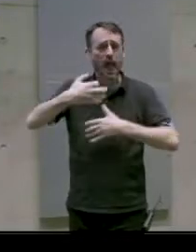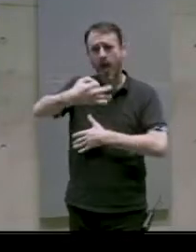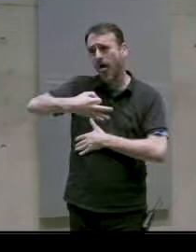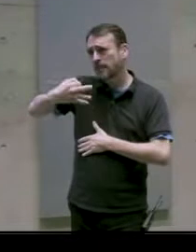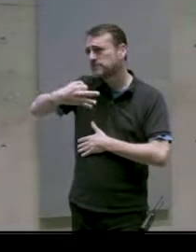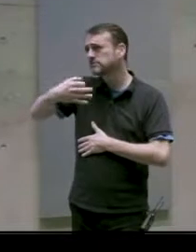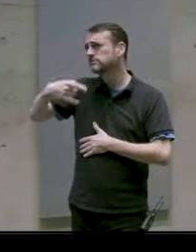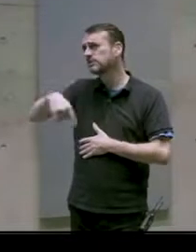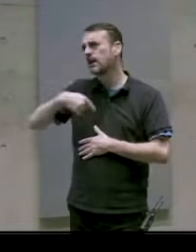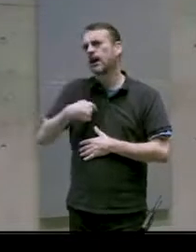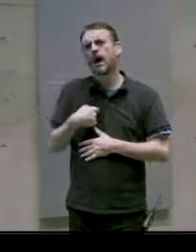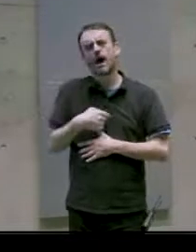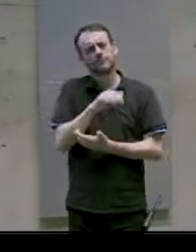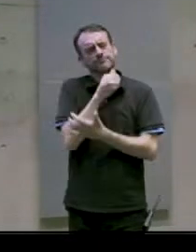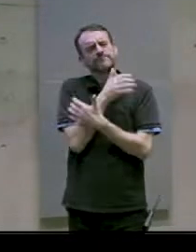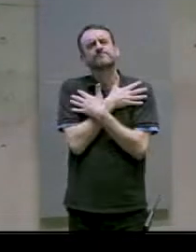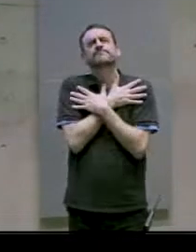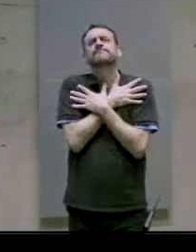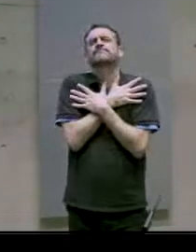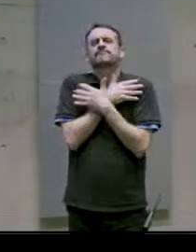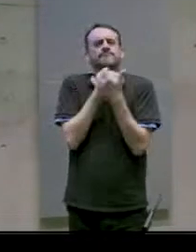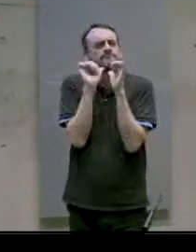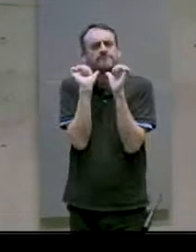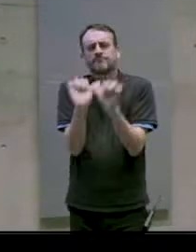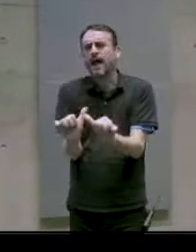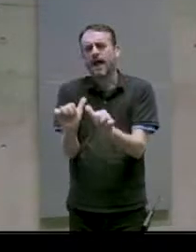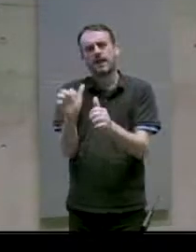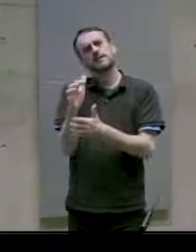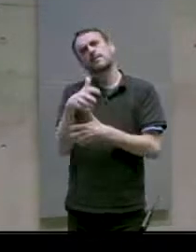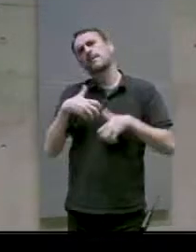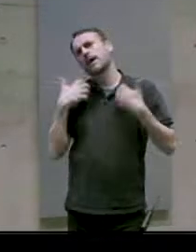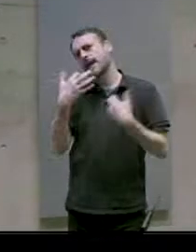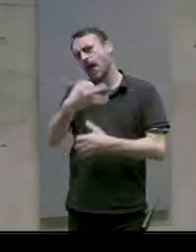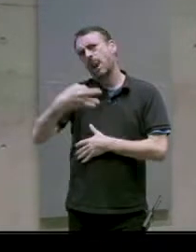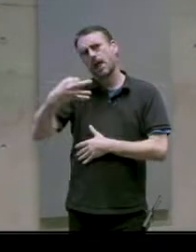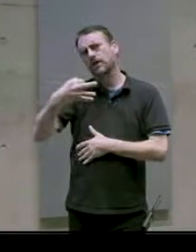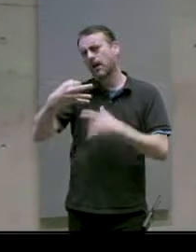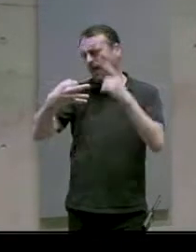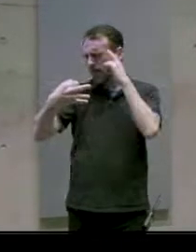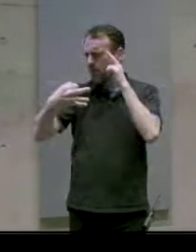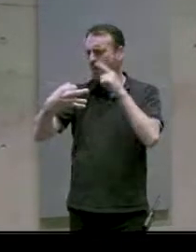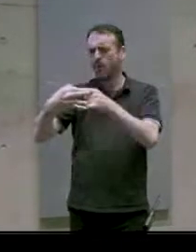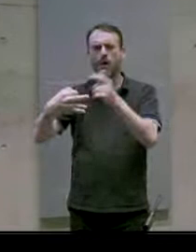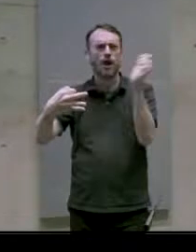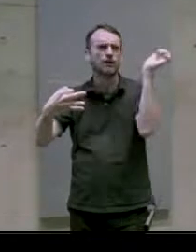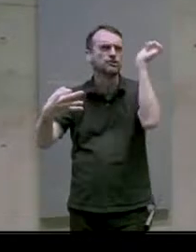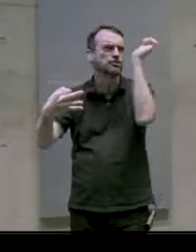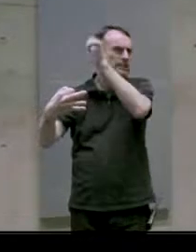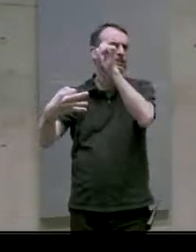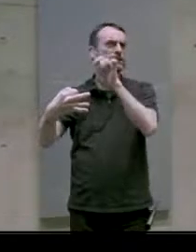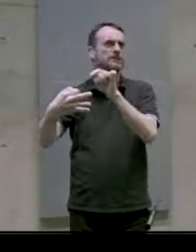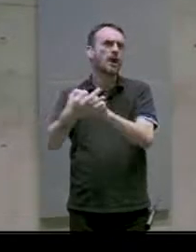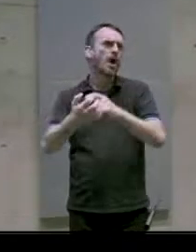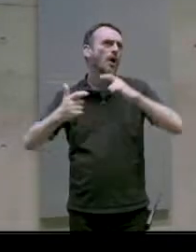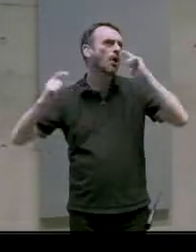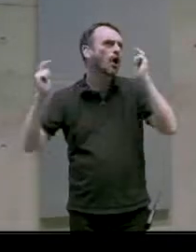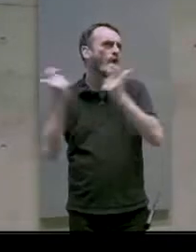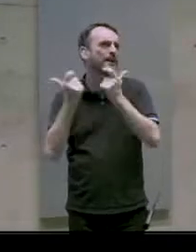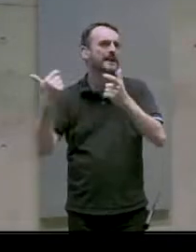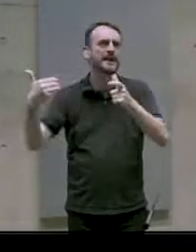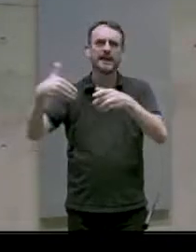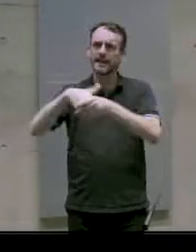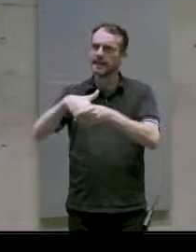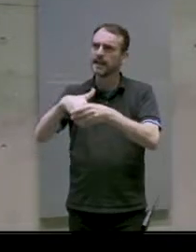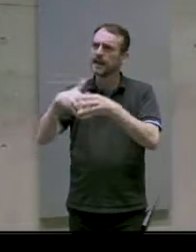a massive fan of Monkey Island. I just thought it was just genius. It was so comedic, which lacks in